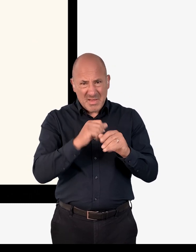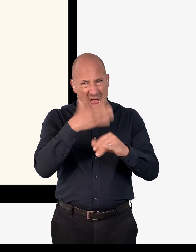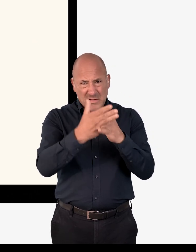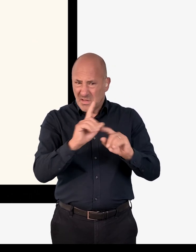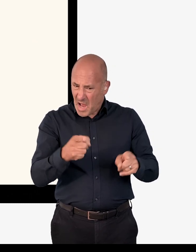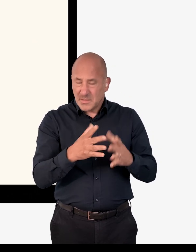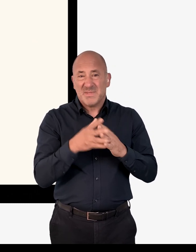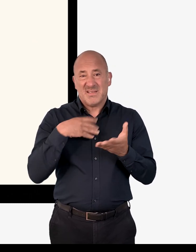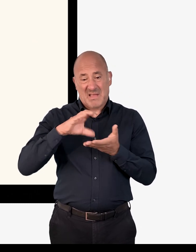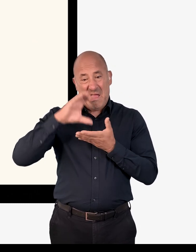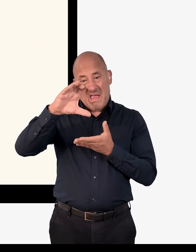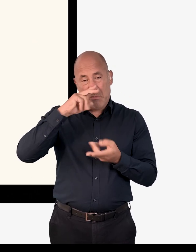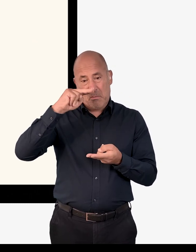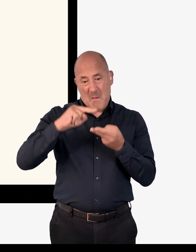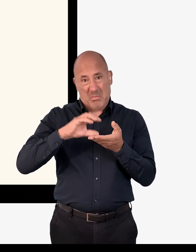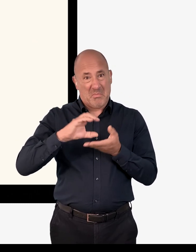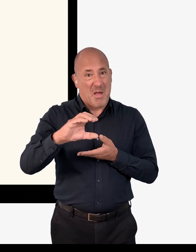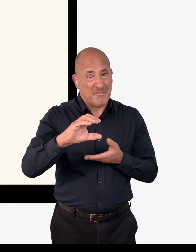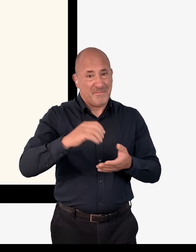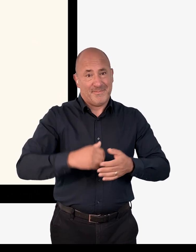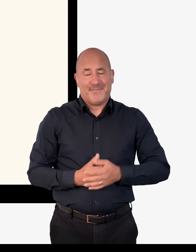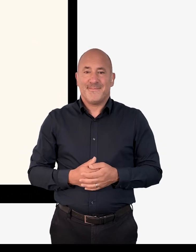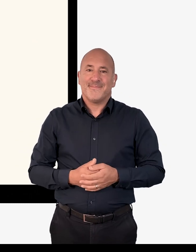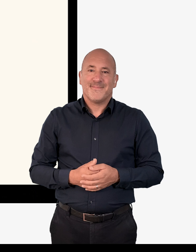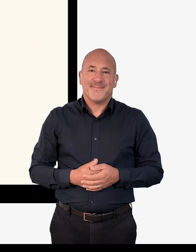the project may result in a reduced award.